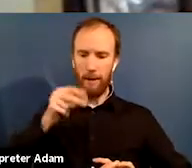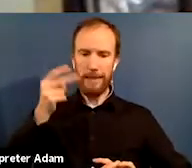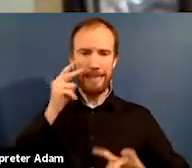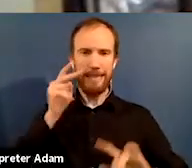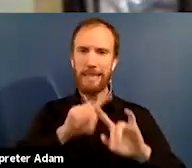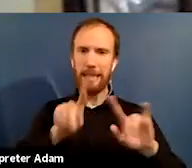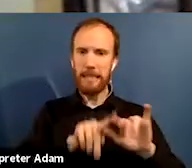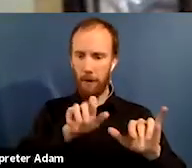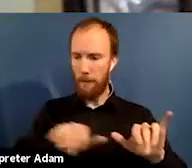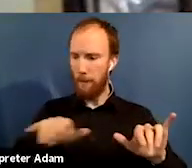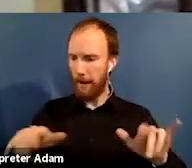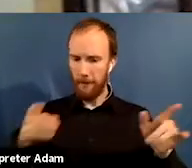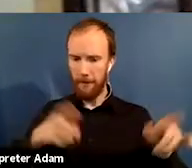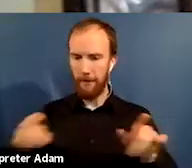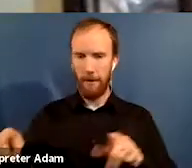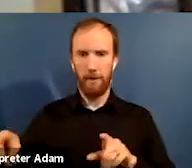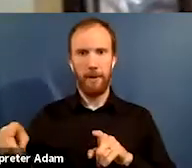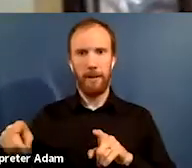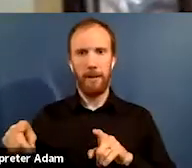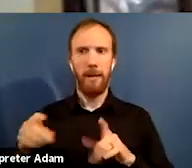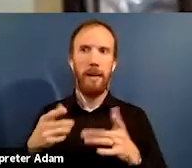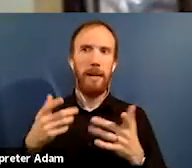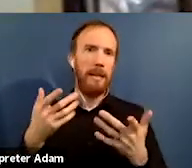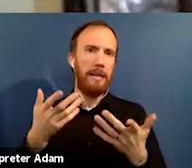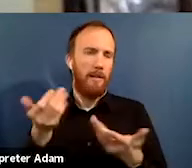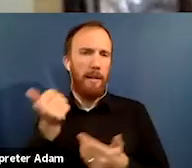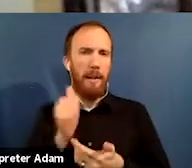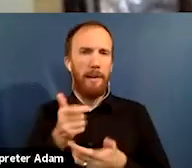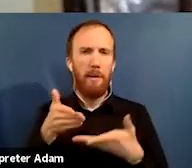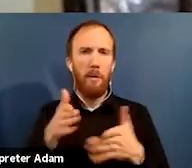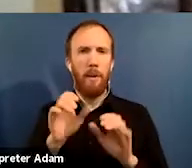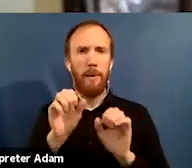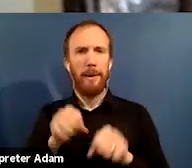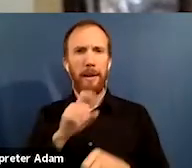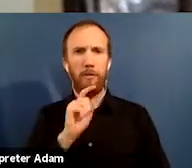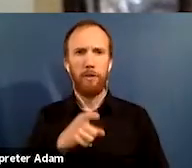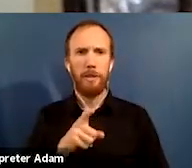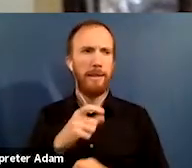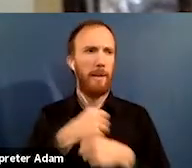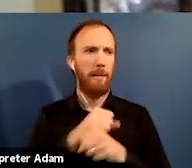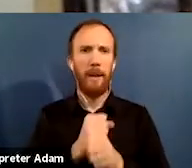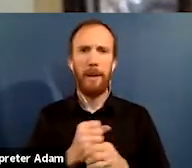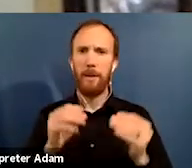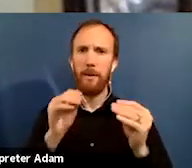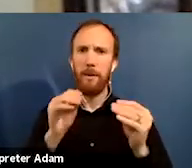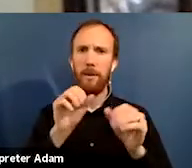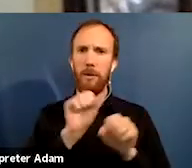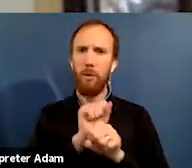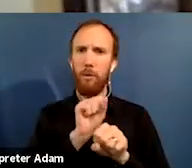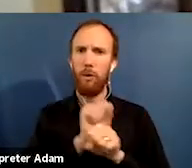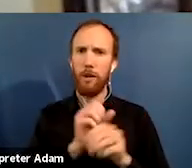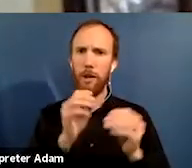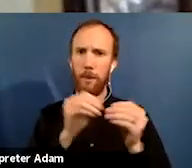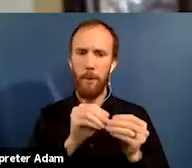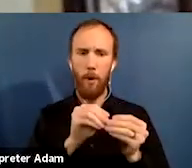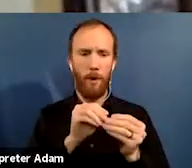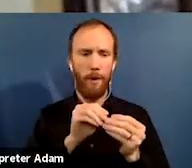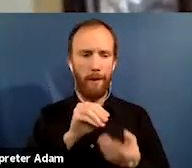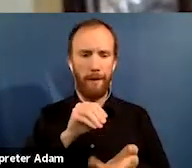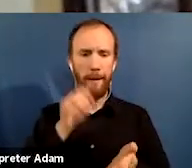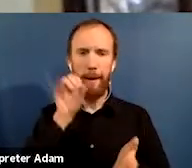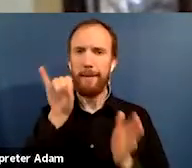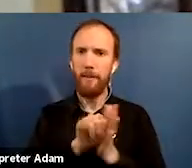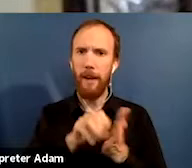can somehow sort of make the work that is taking place more tractable by abstracting,